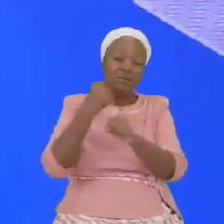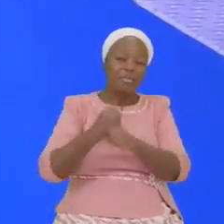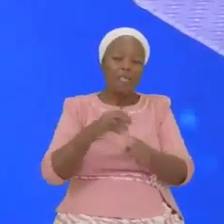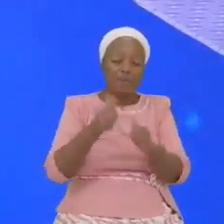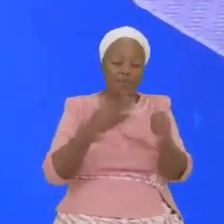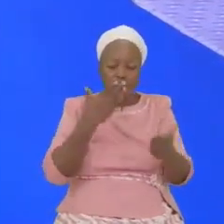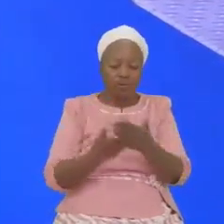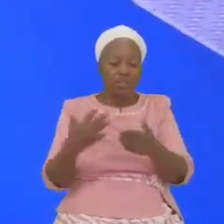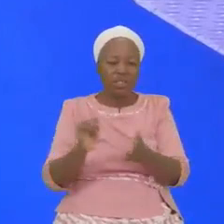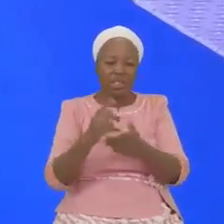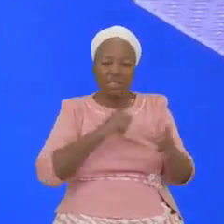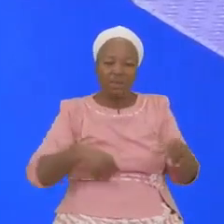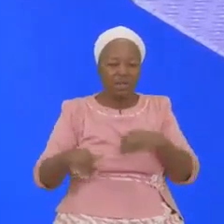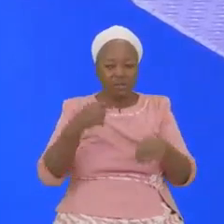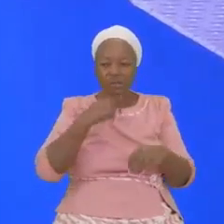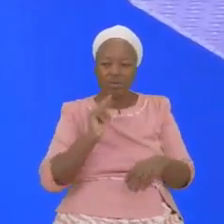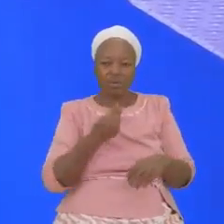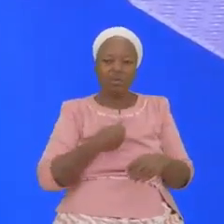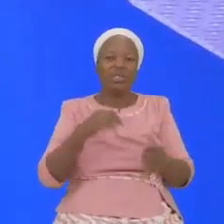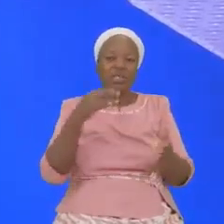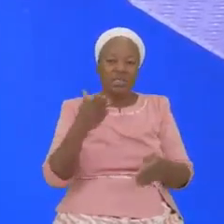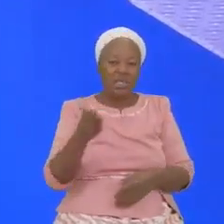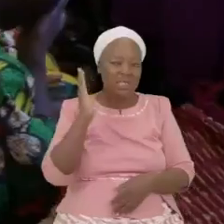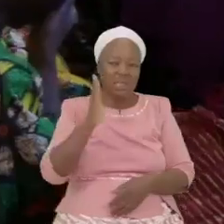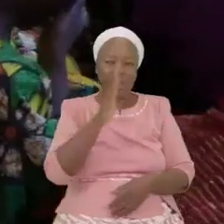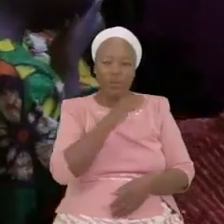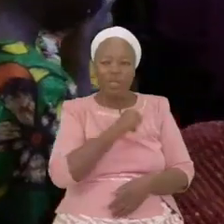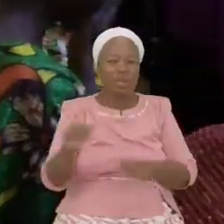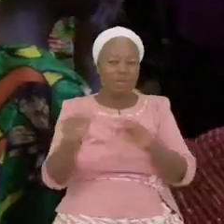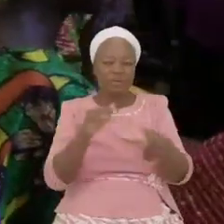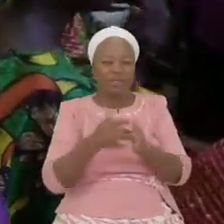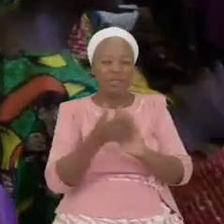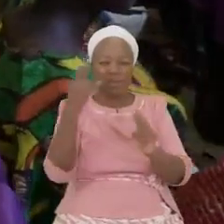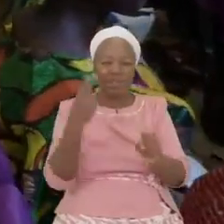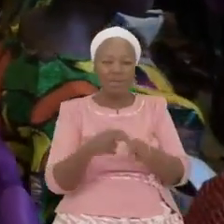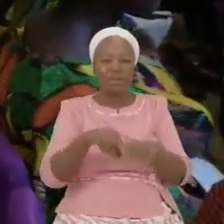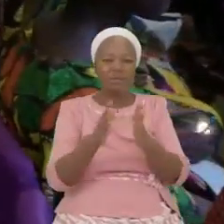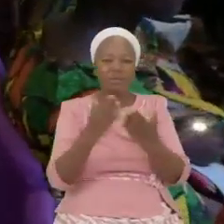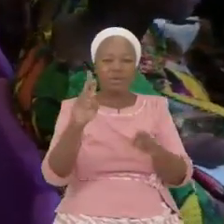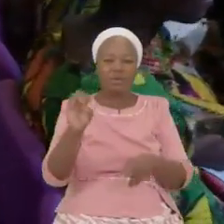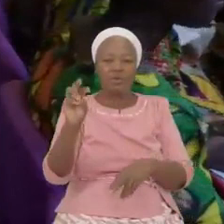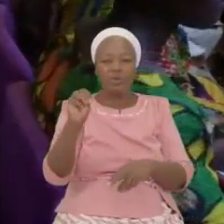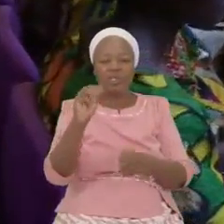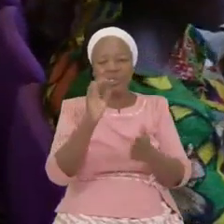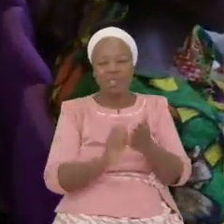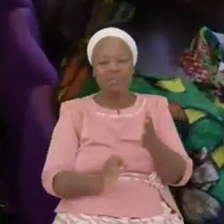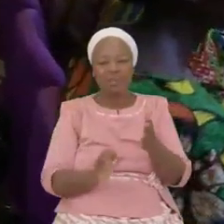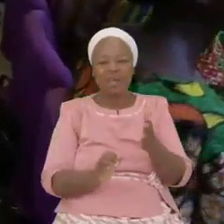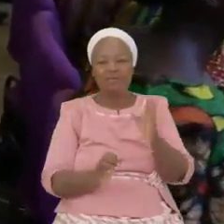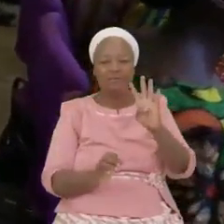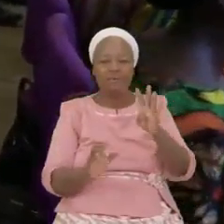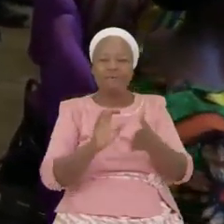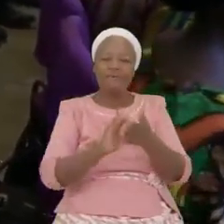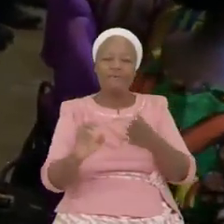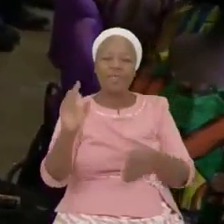has told us, there shall be a performance. We're looking at Romans chapter 4